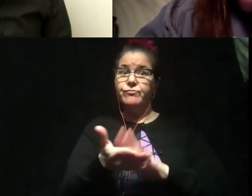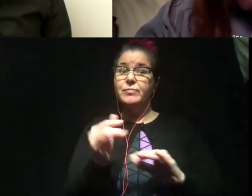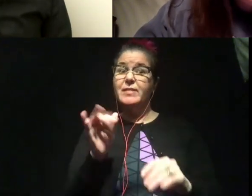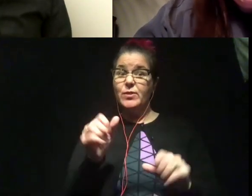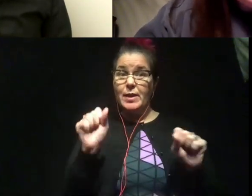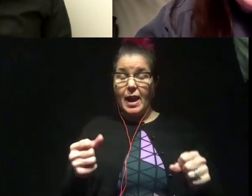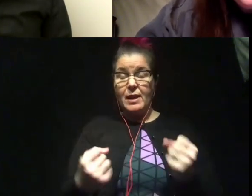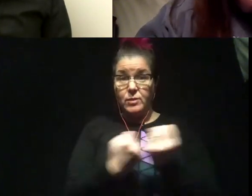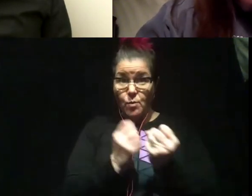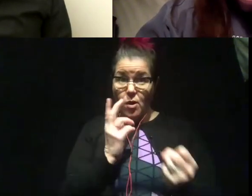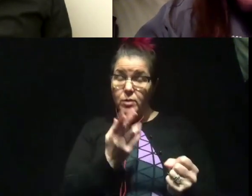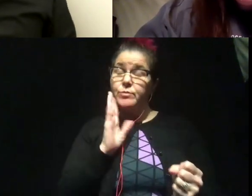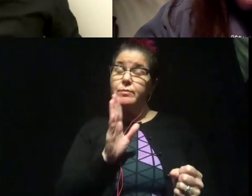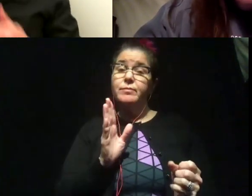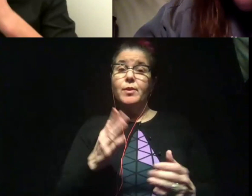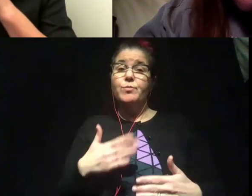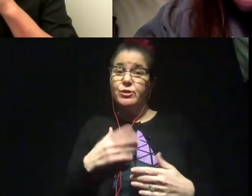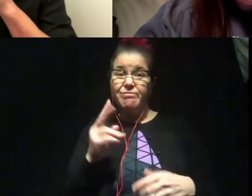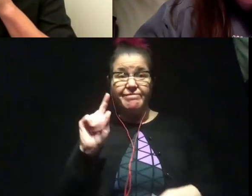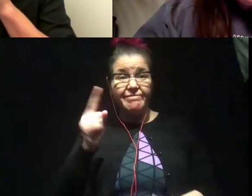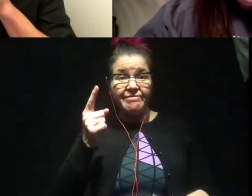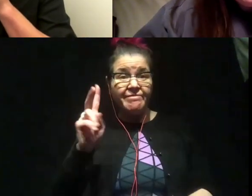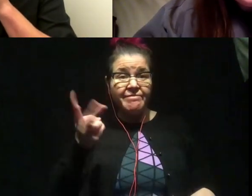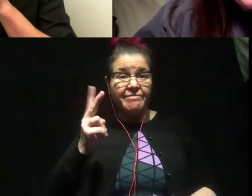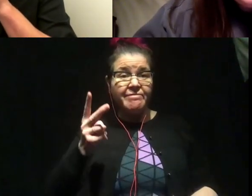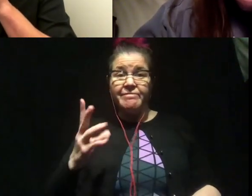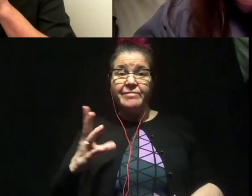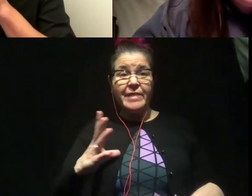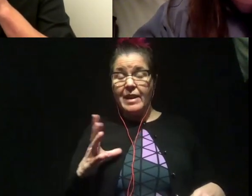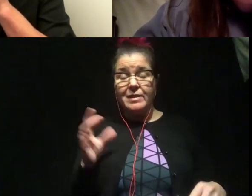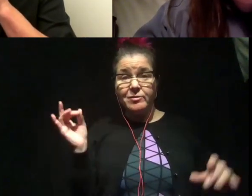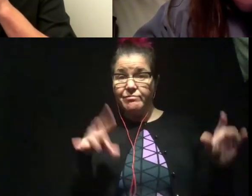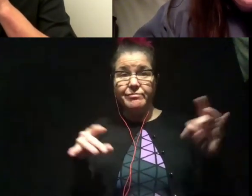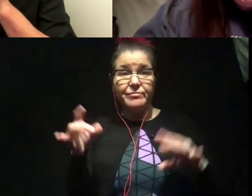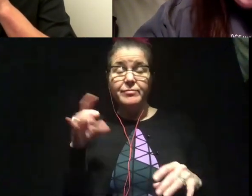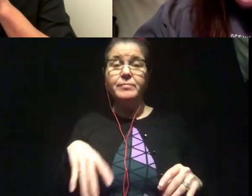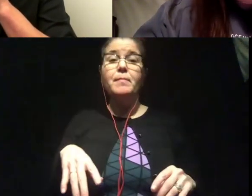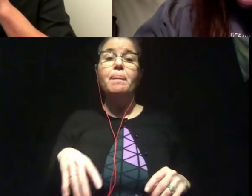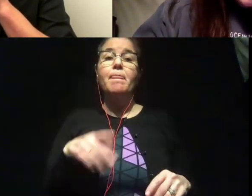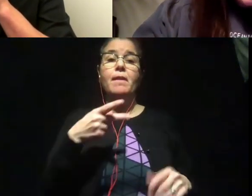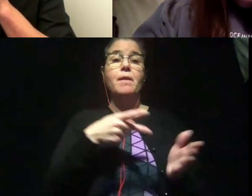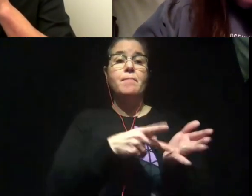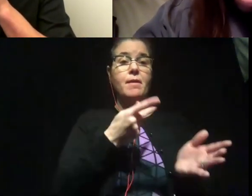us, we'd really appreciate it. Even a couple bucks is really helpful when everybody pitches in. That'll be